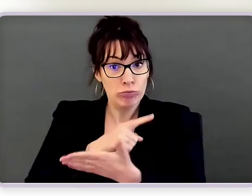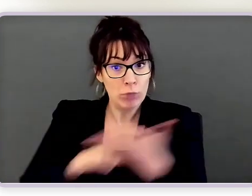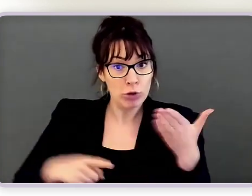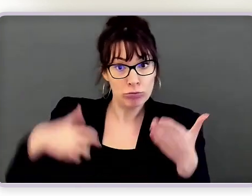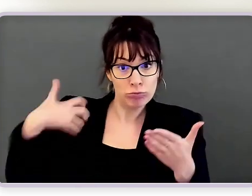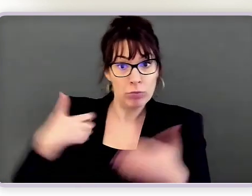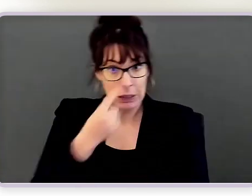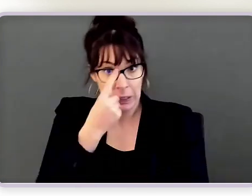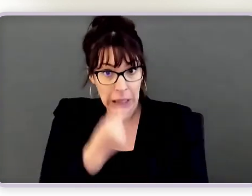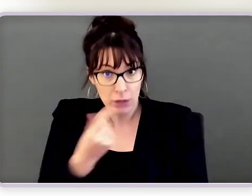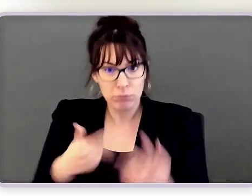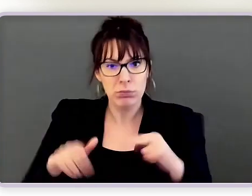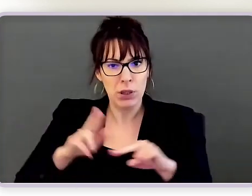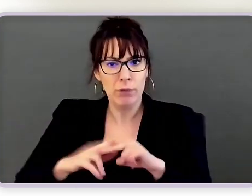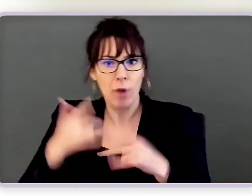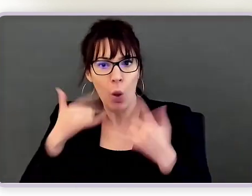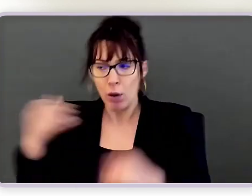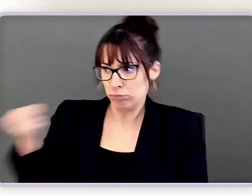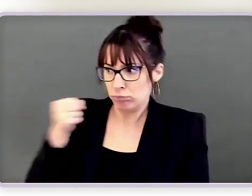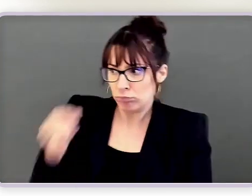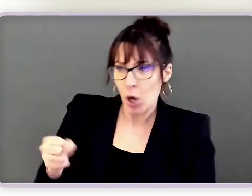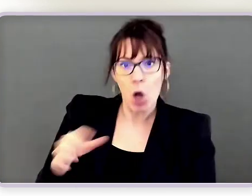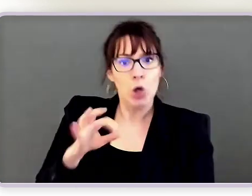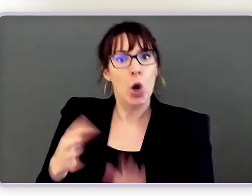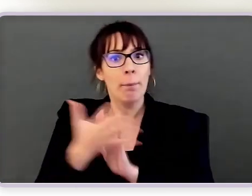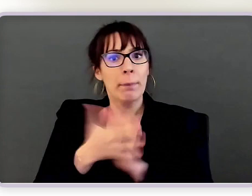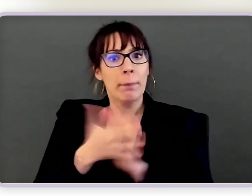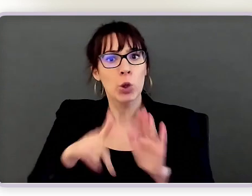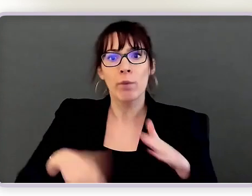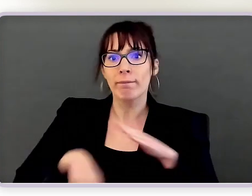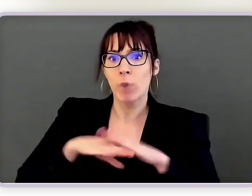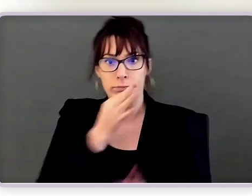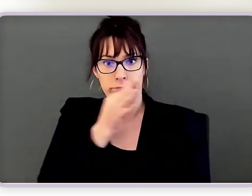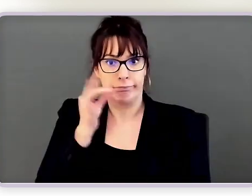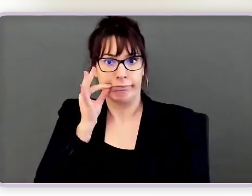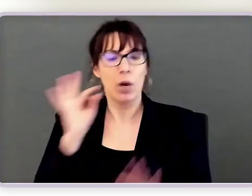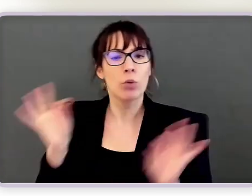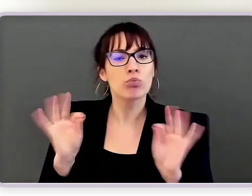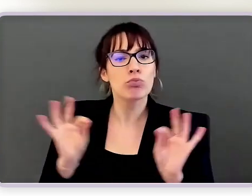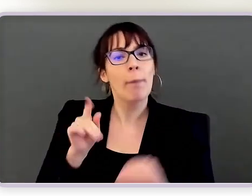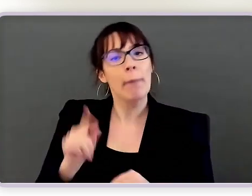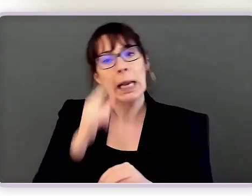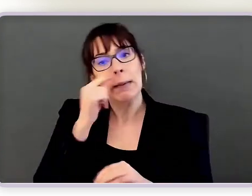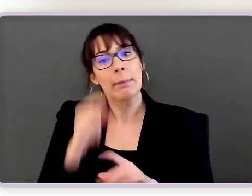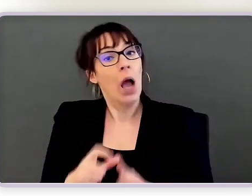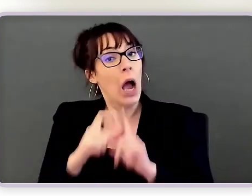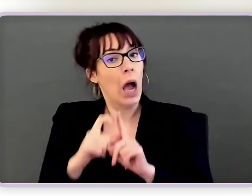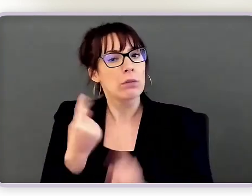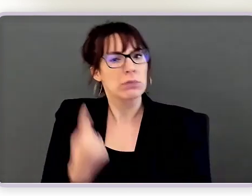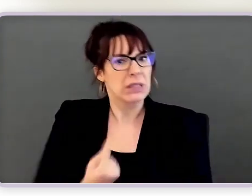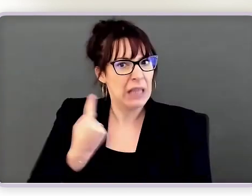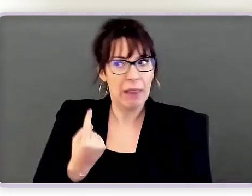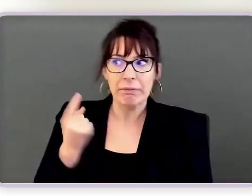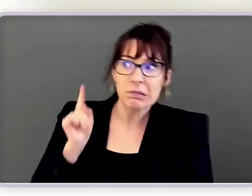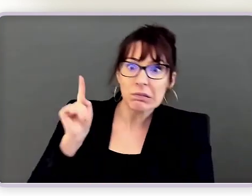But sometimes it's tricky doing it on your own. So it's and just even getting